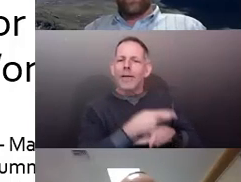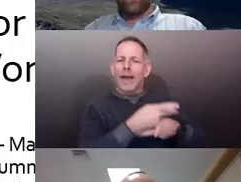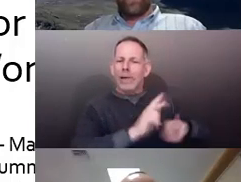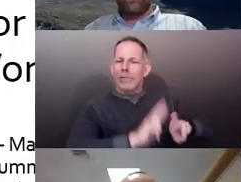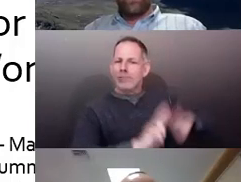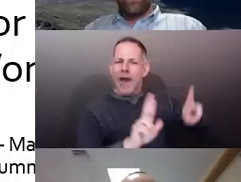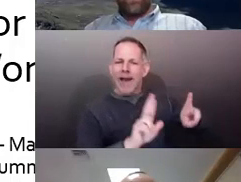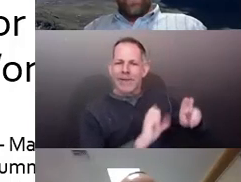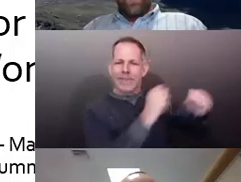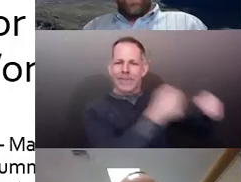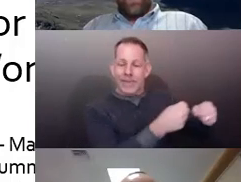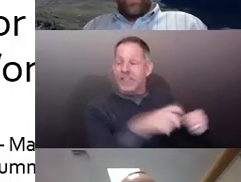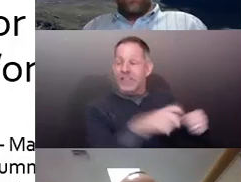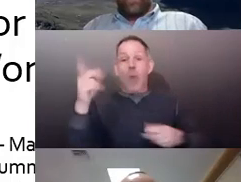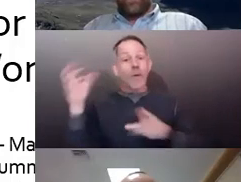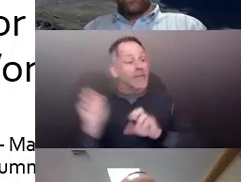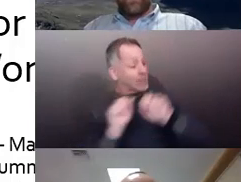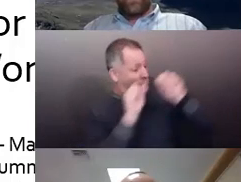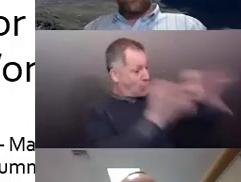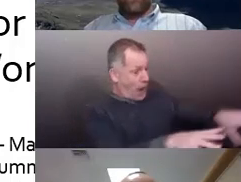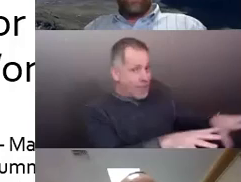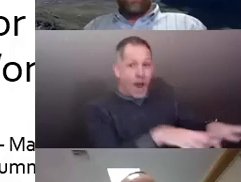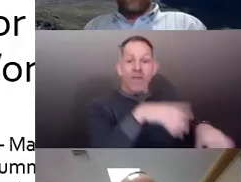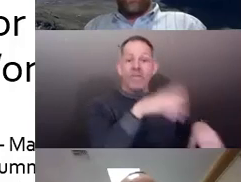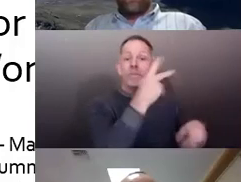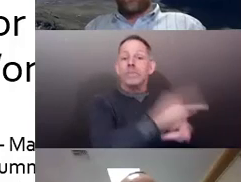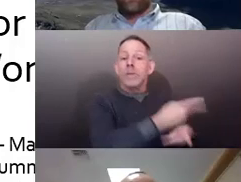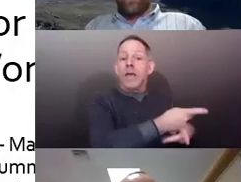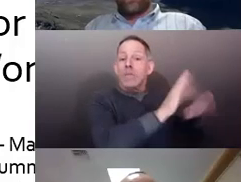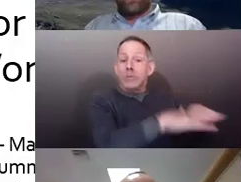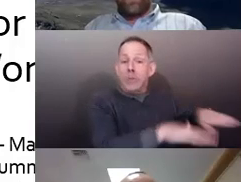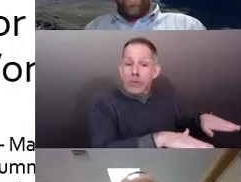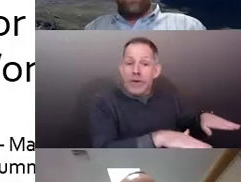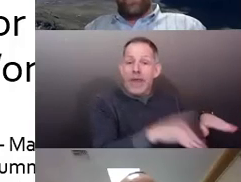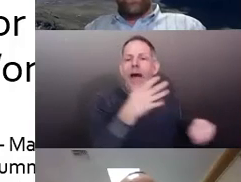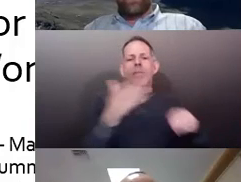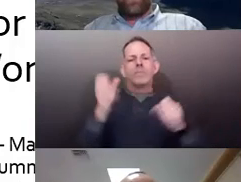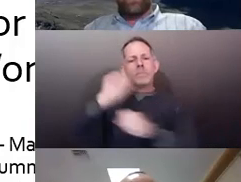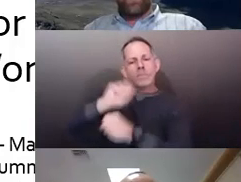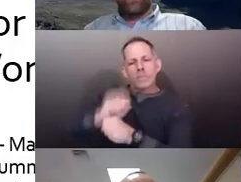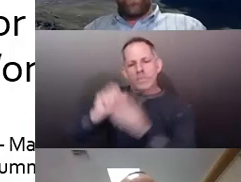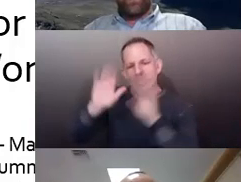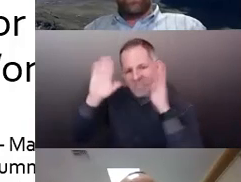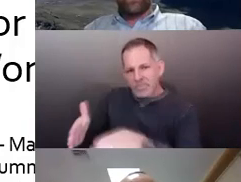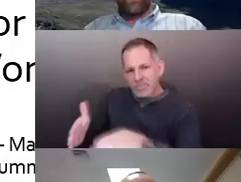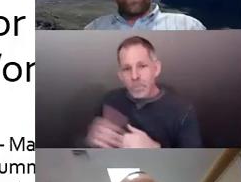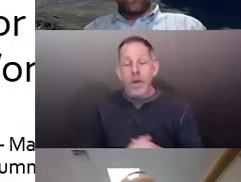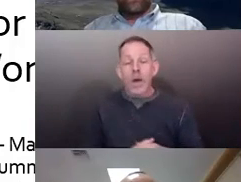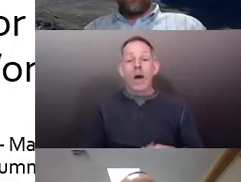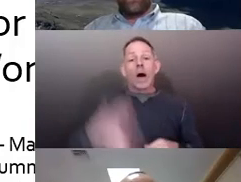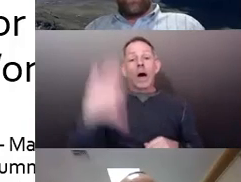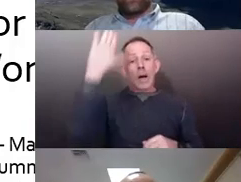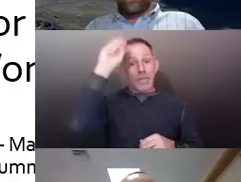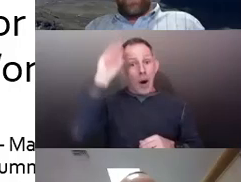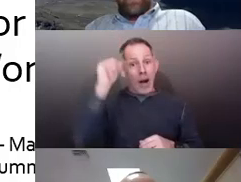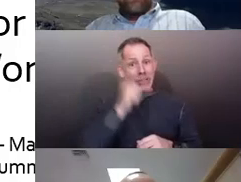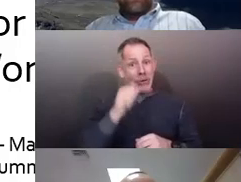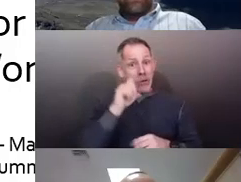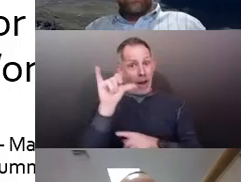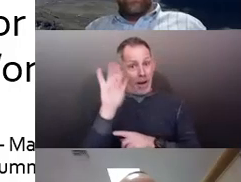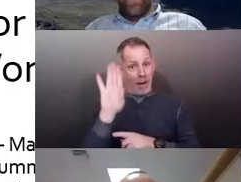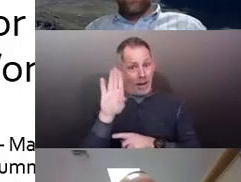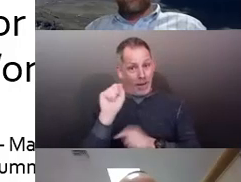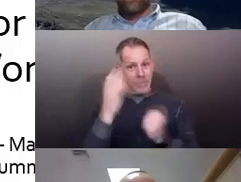Boys and Girls Club. And again, our focus, we know there are some measures that are happening with the childcare providers sort of on a larger